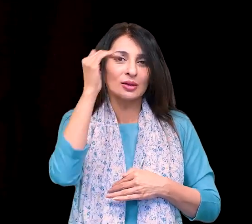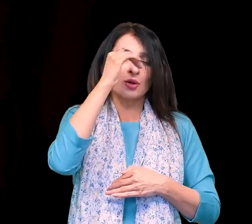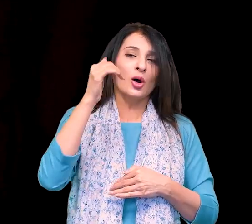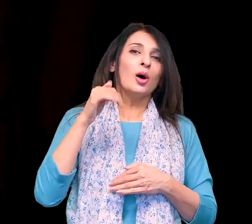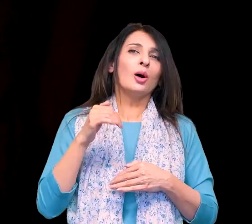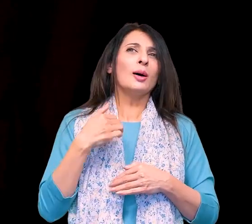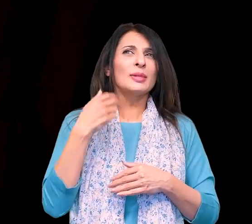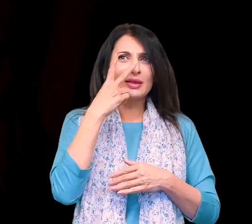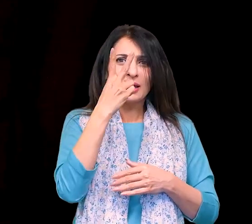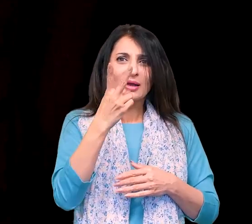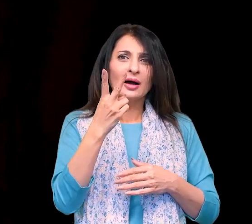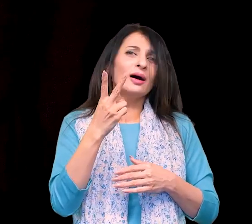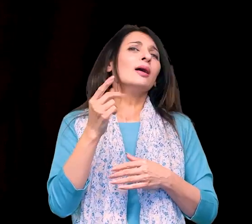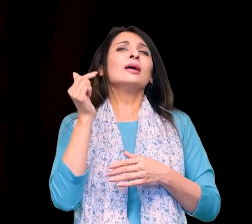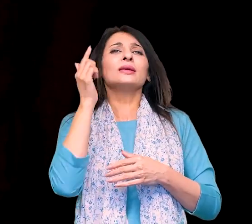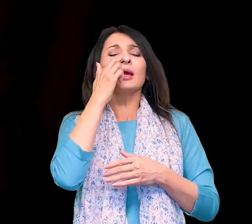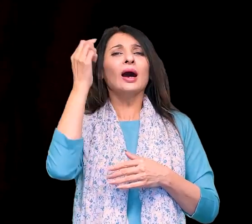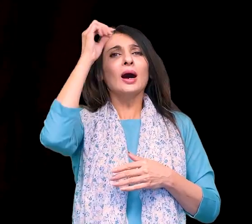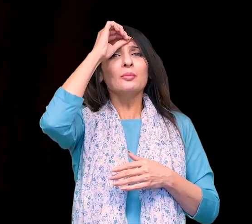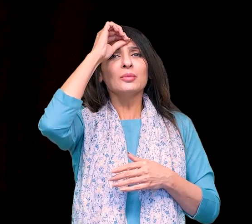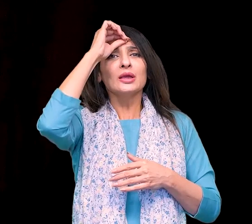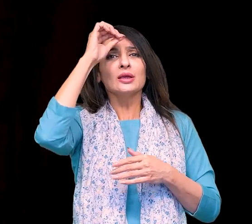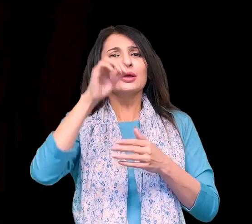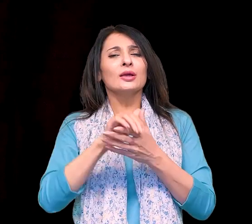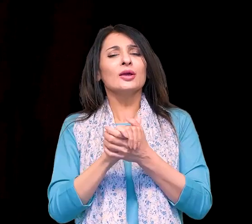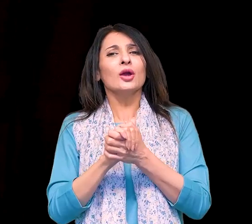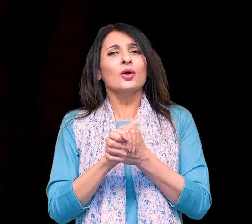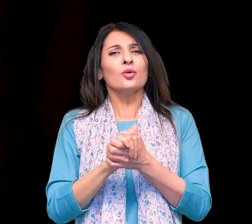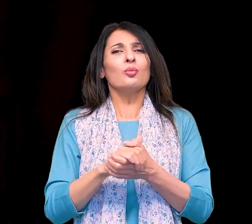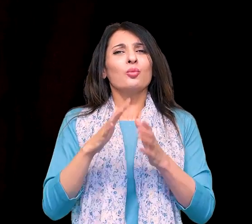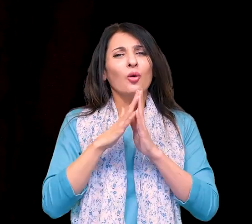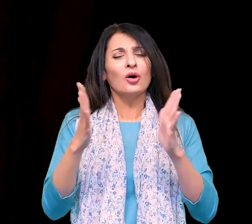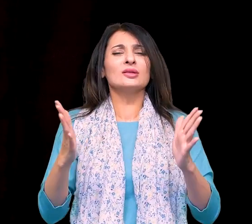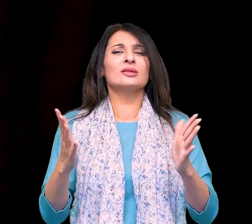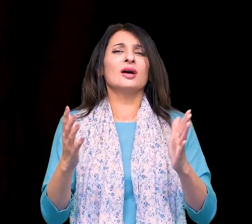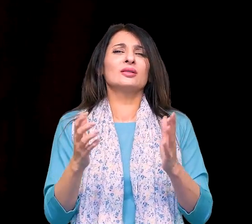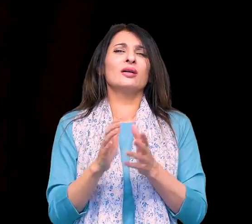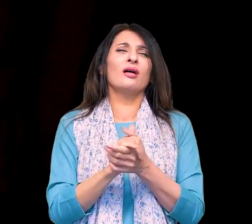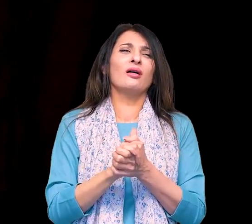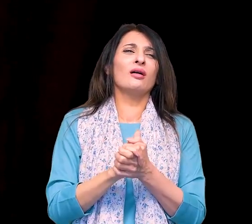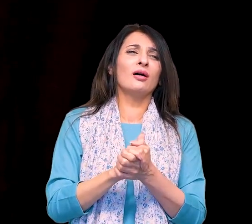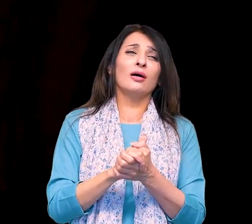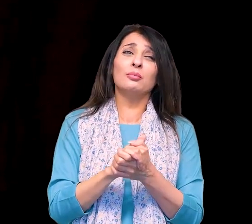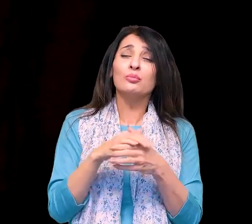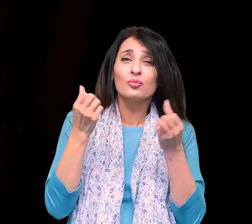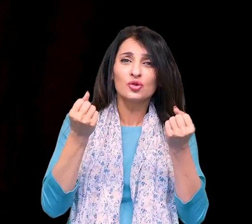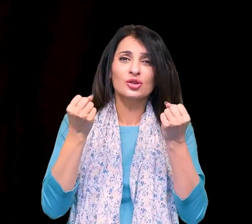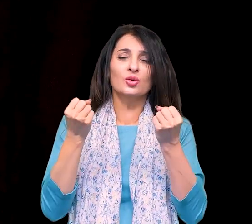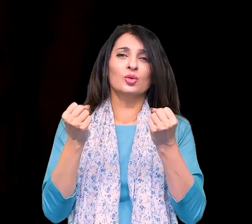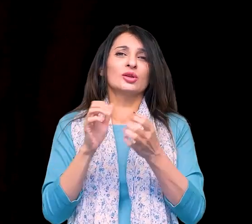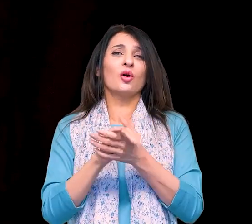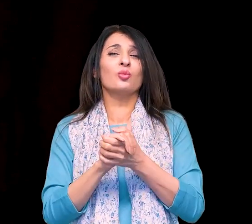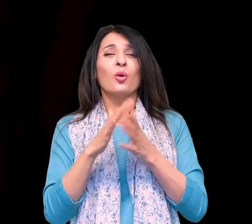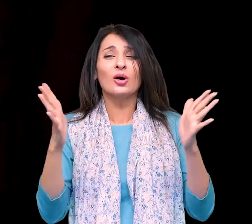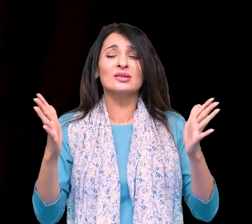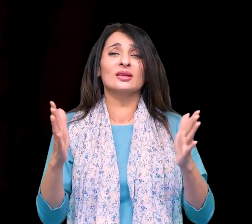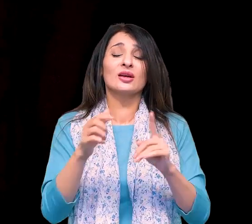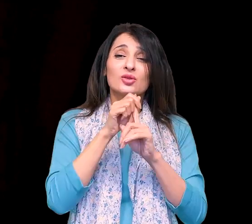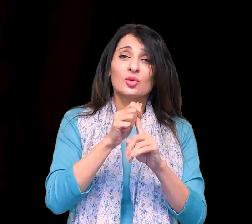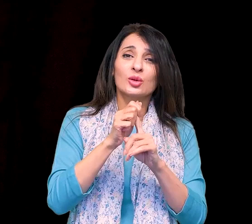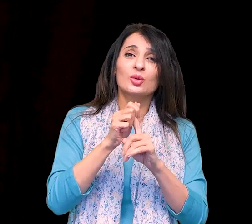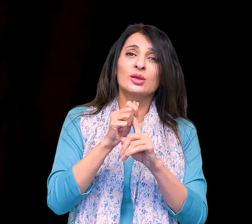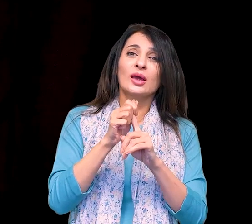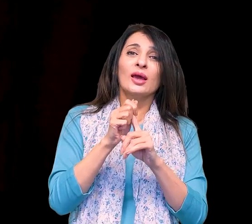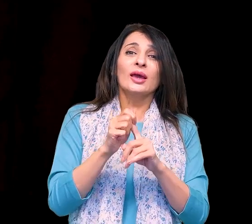and the content they need to be like the best Ammis possible. Because, there's a very famous saying by Napoleon, which